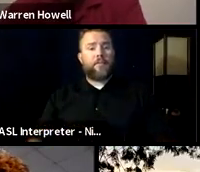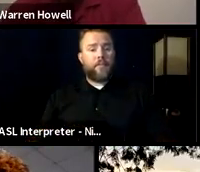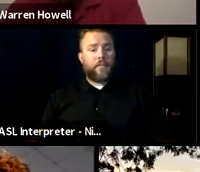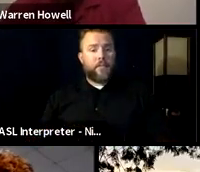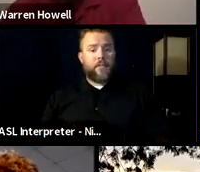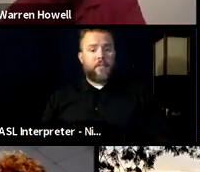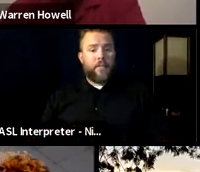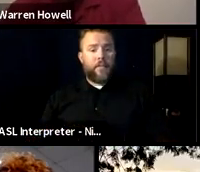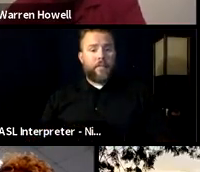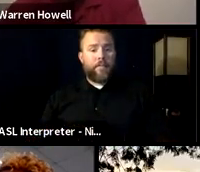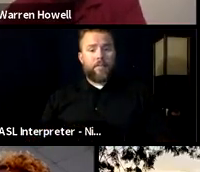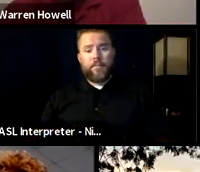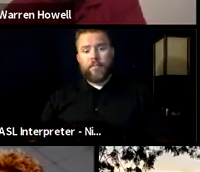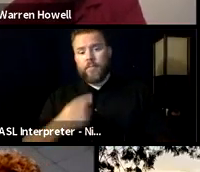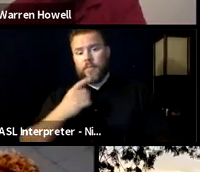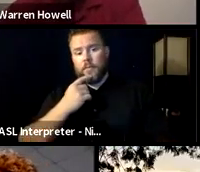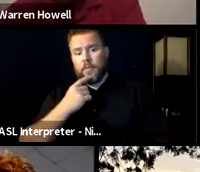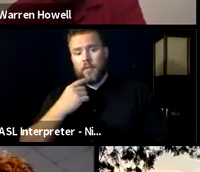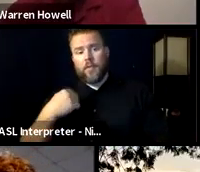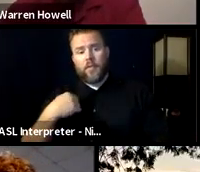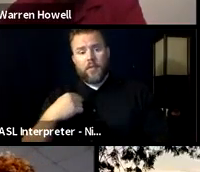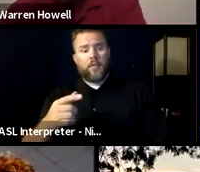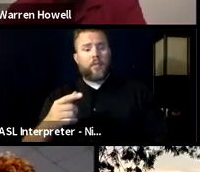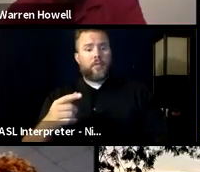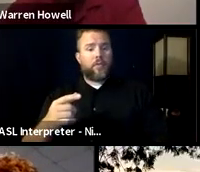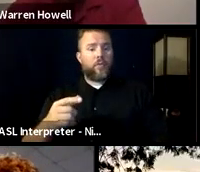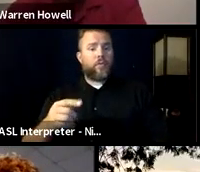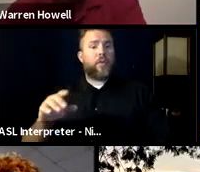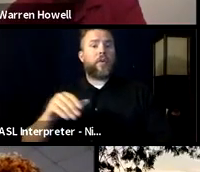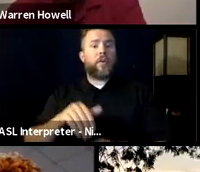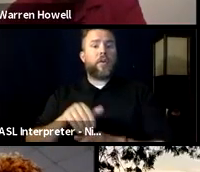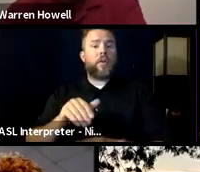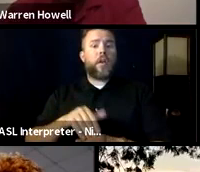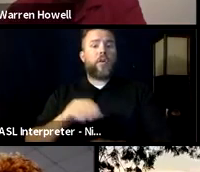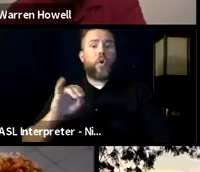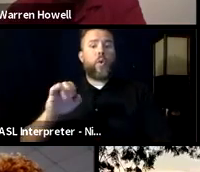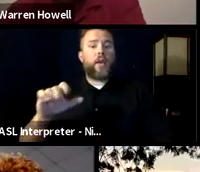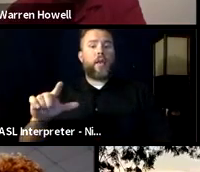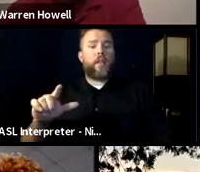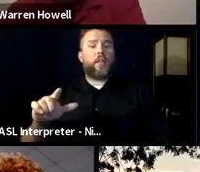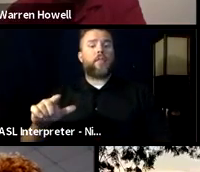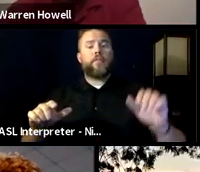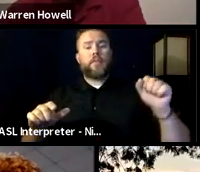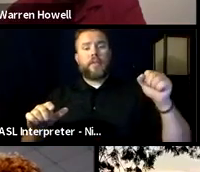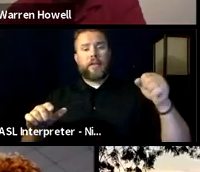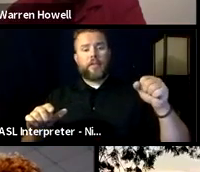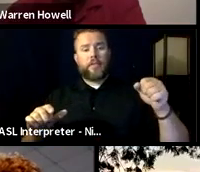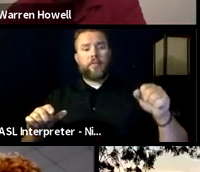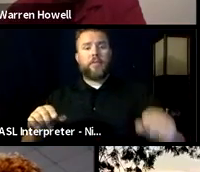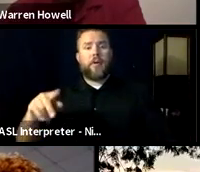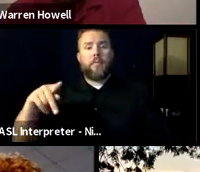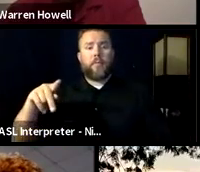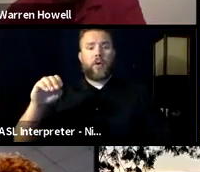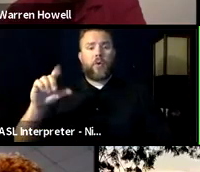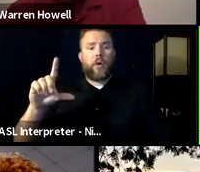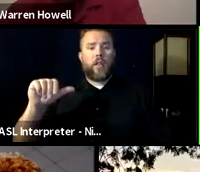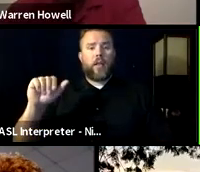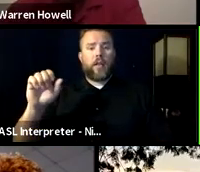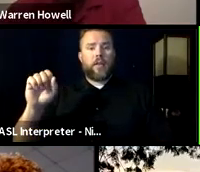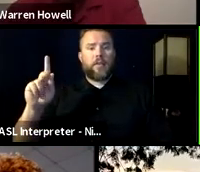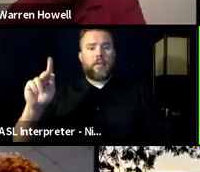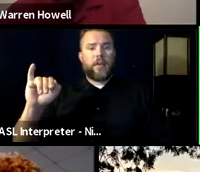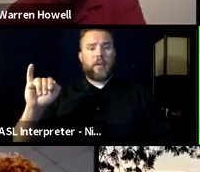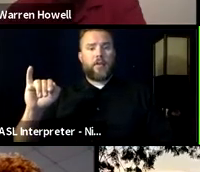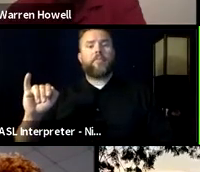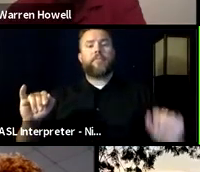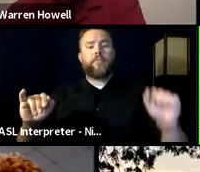ahead and call the roll. I will start with Dr. O'Neill. Claire O'Neill, yes. Mr. Pulaski. Fred Pulaski,